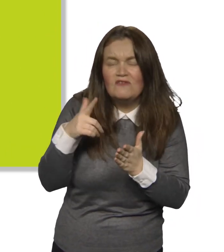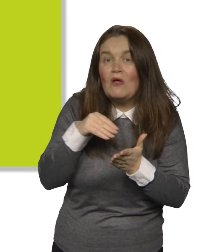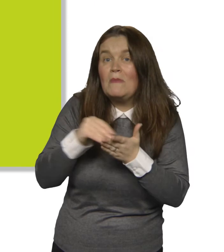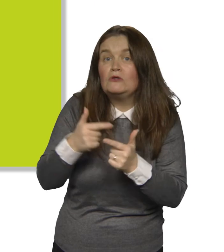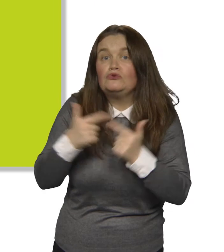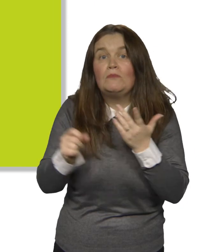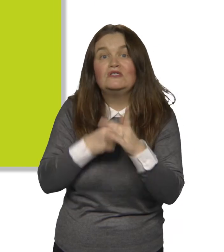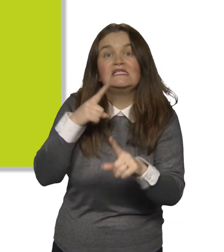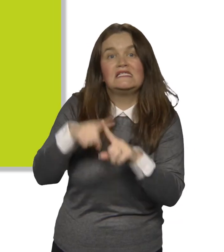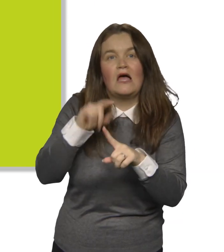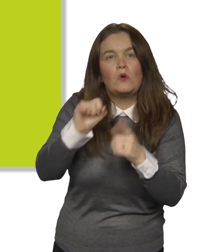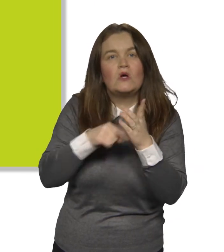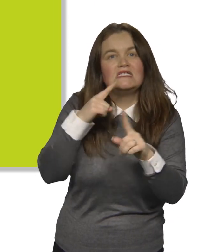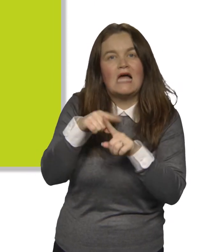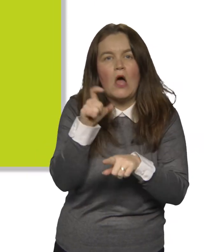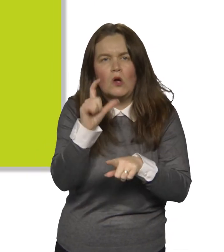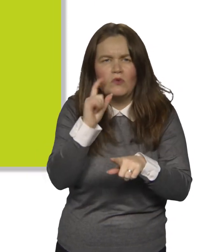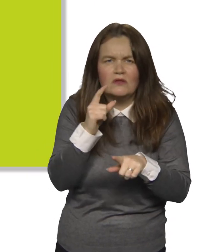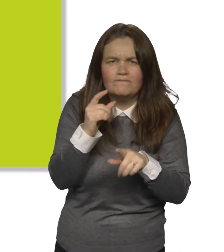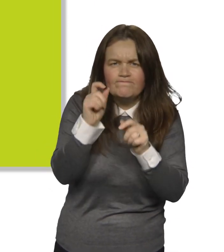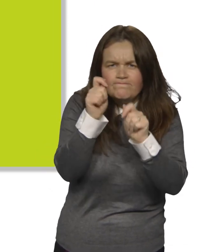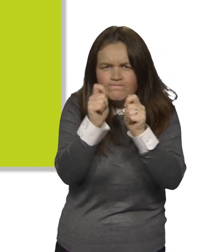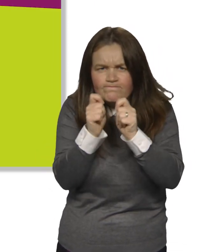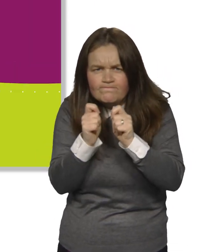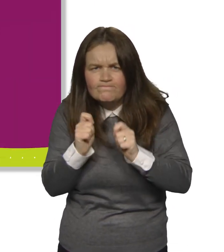will be used to make adjustments, so you get the money back.